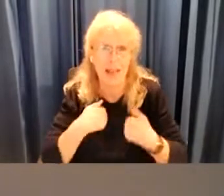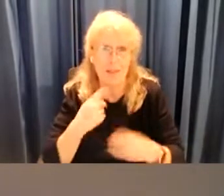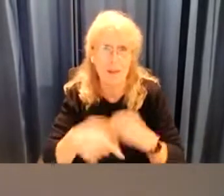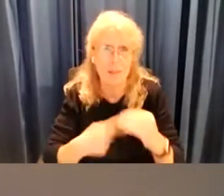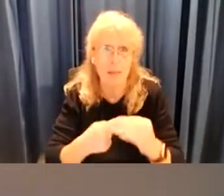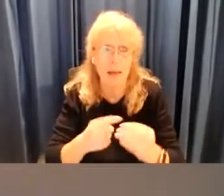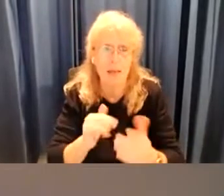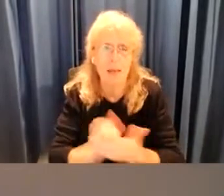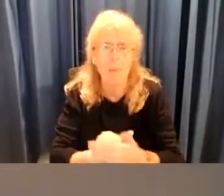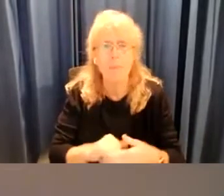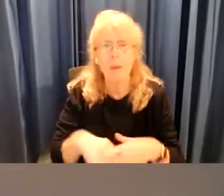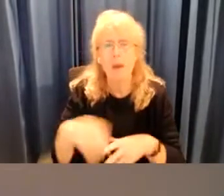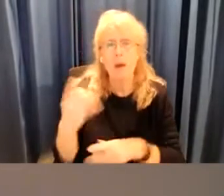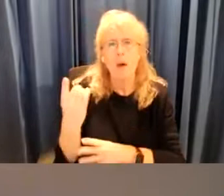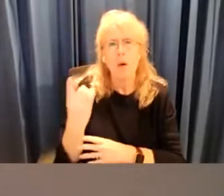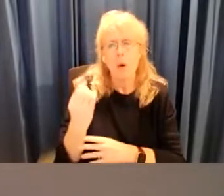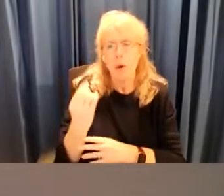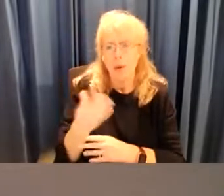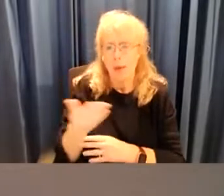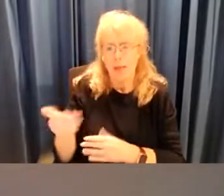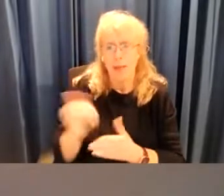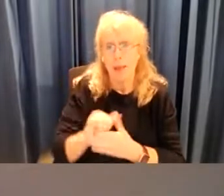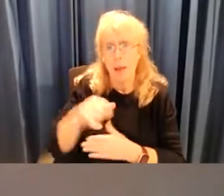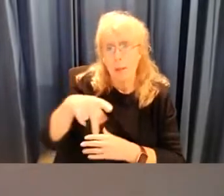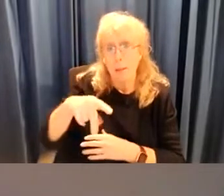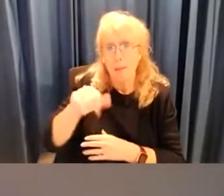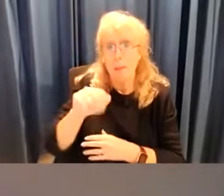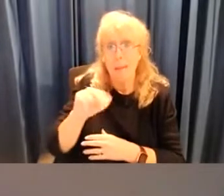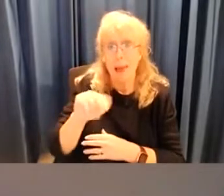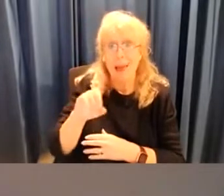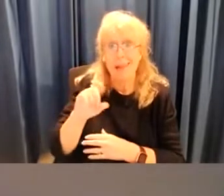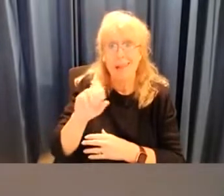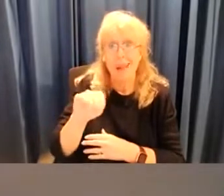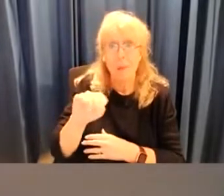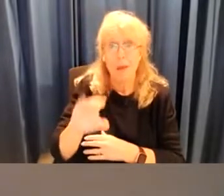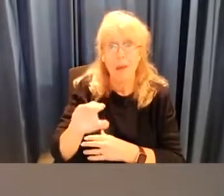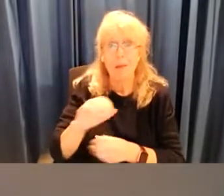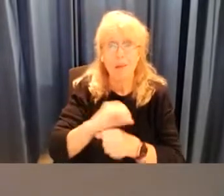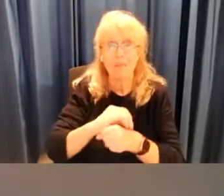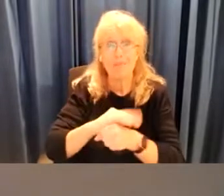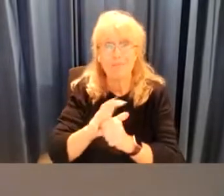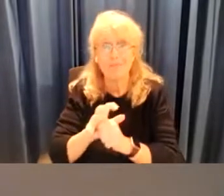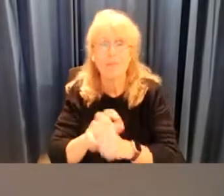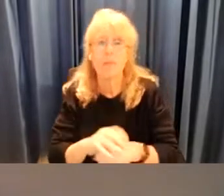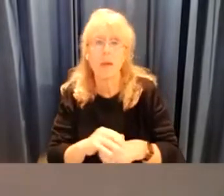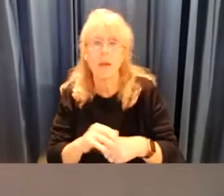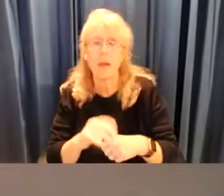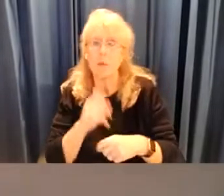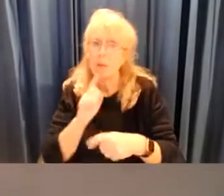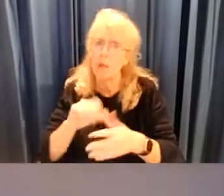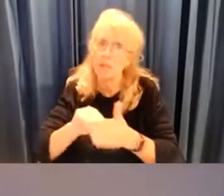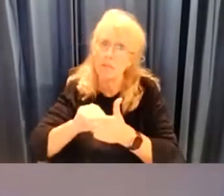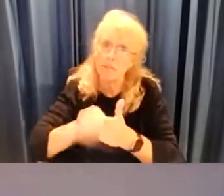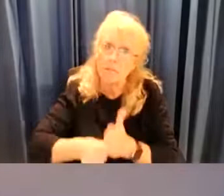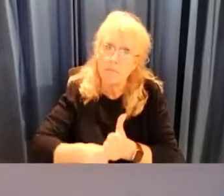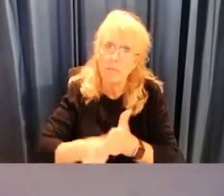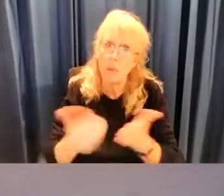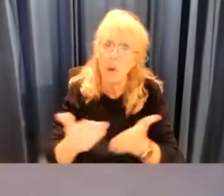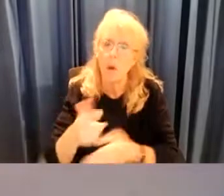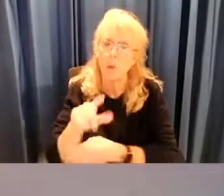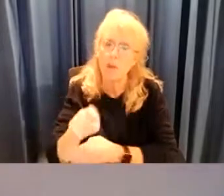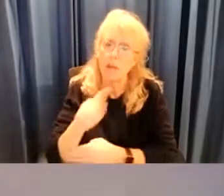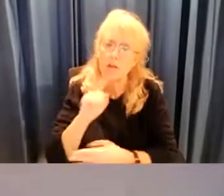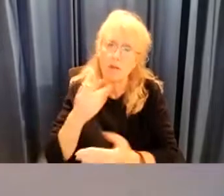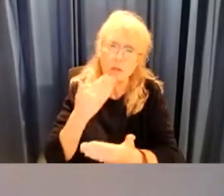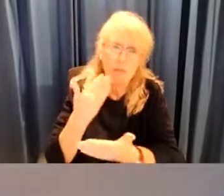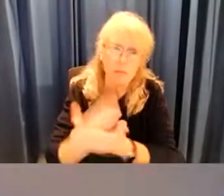other things that the pandemic has really emphasized is that we need a good, strong,